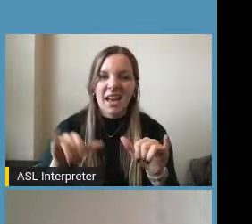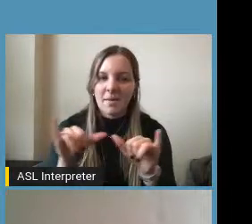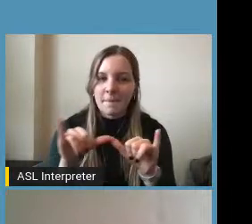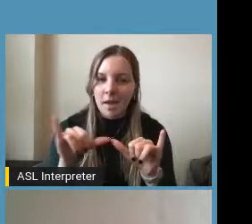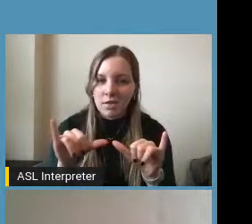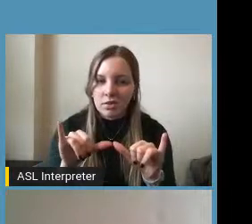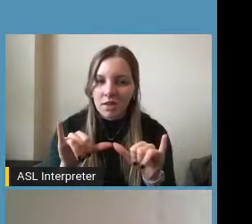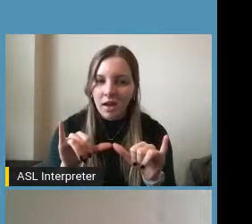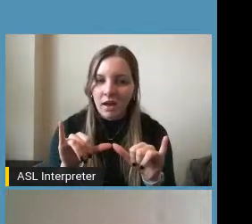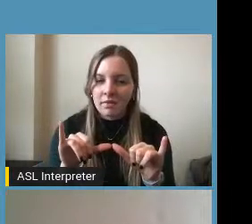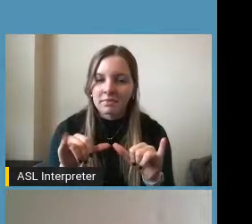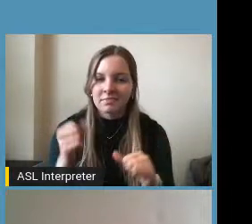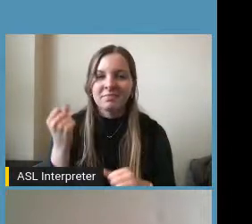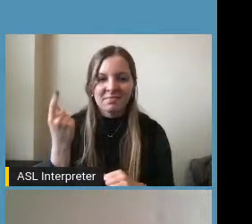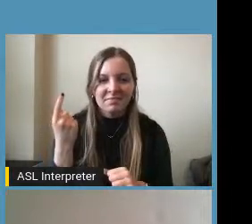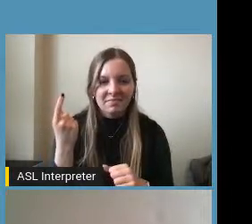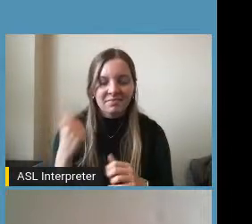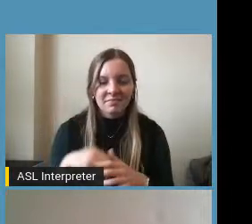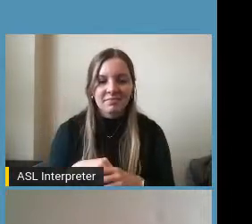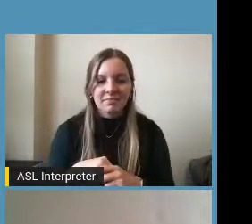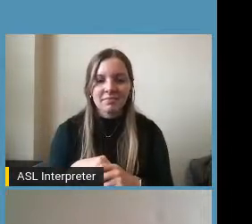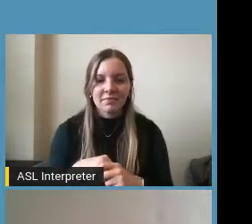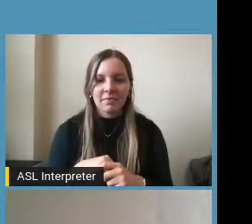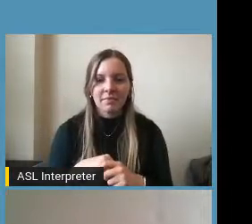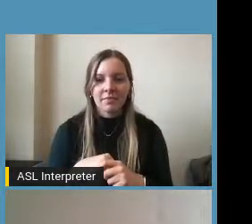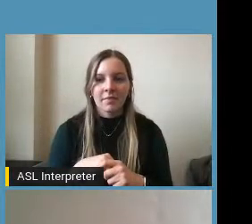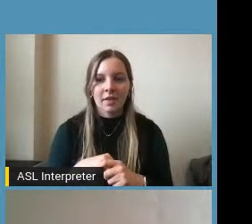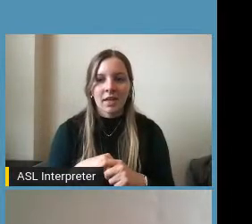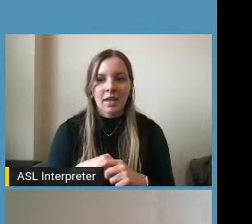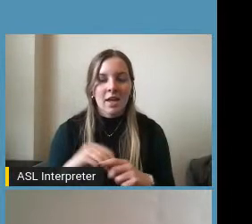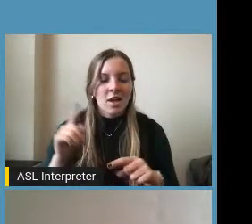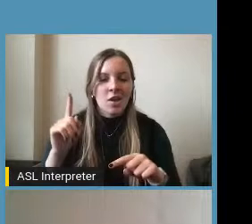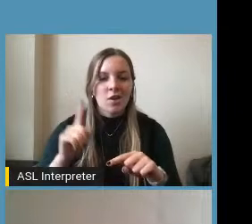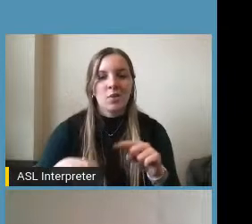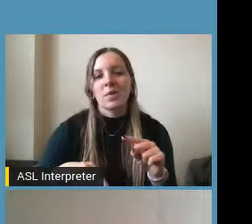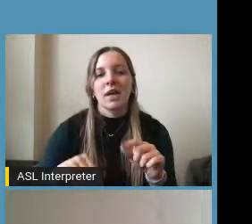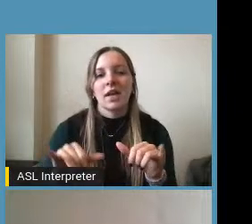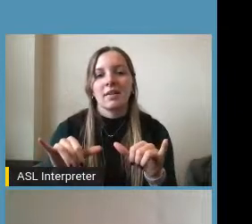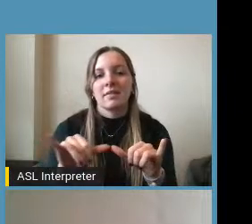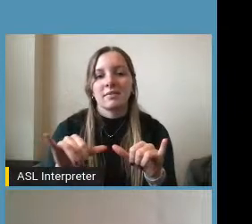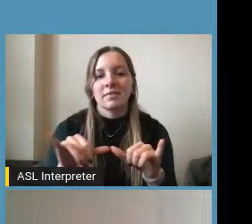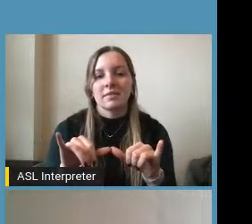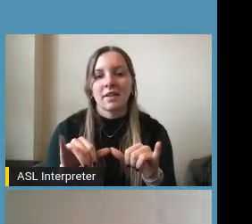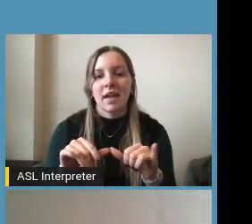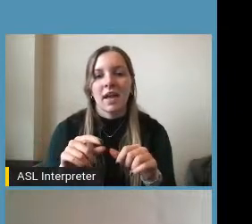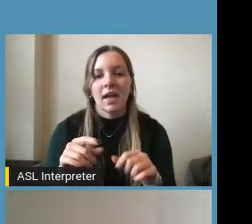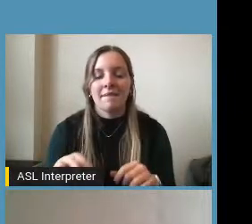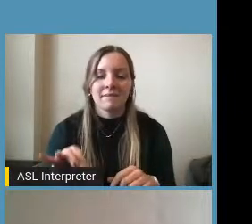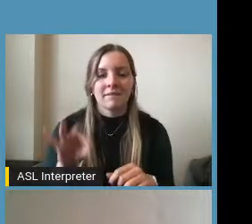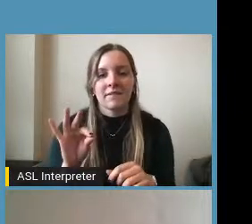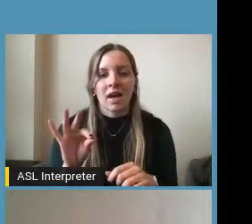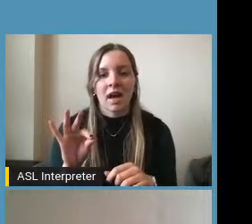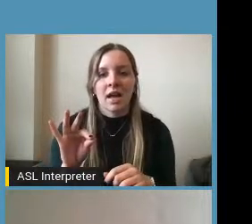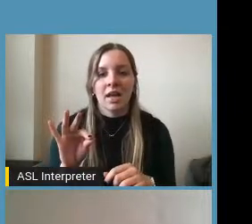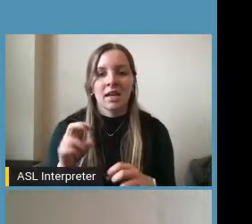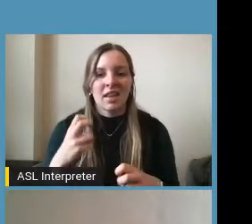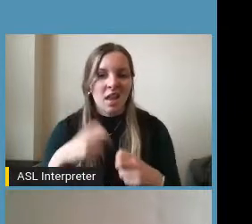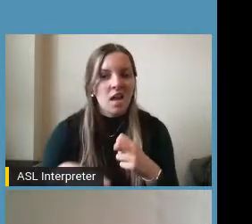what the error is. It's no longer quantifiable. So if you just take a lot of